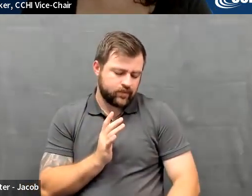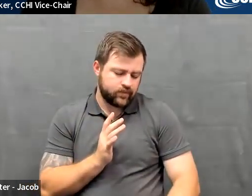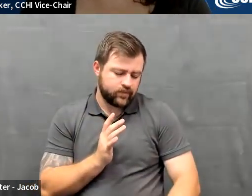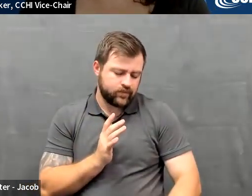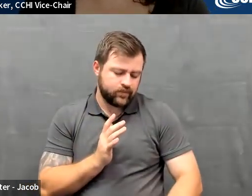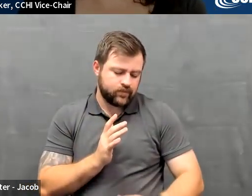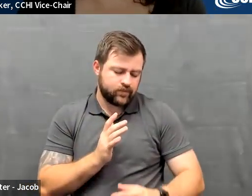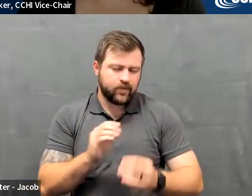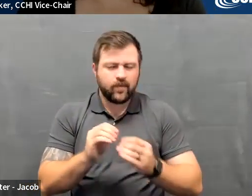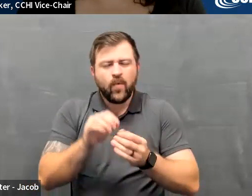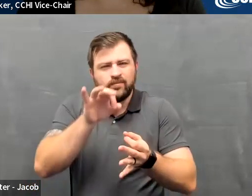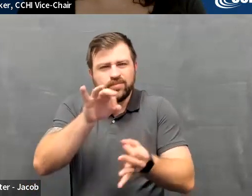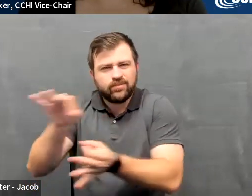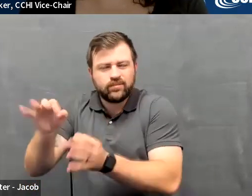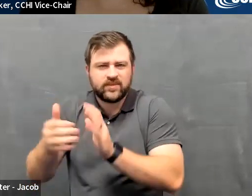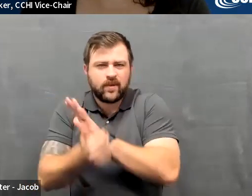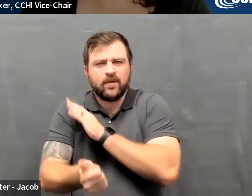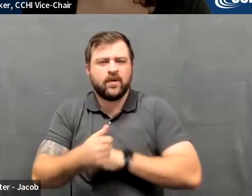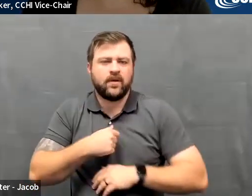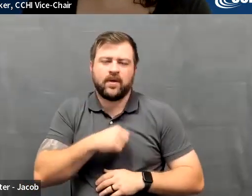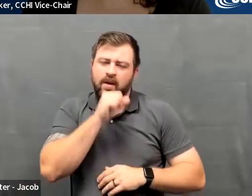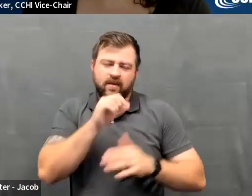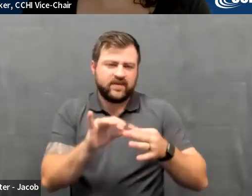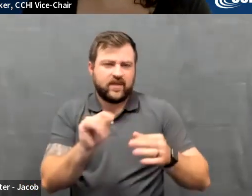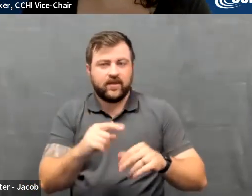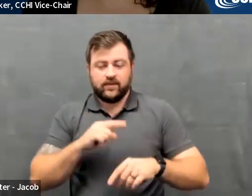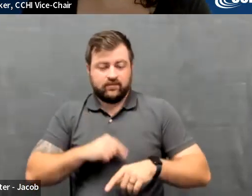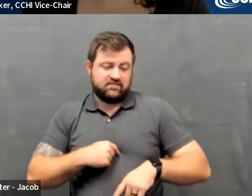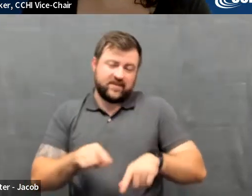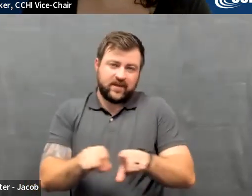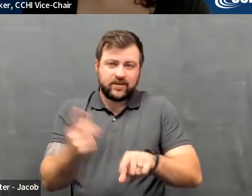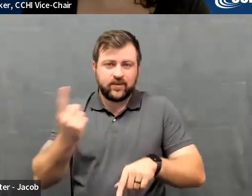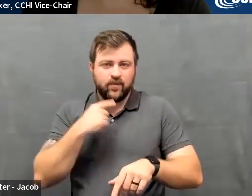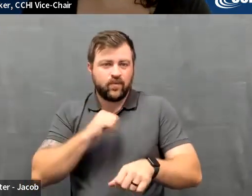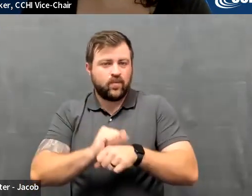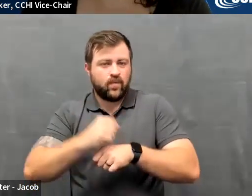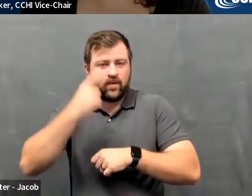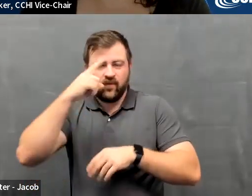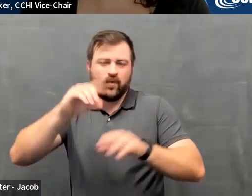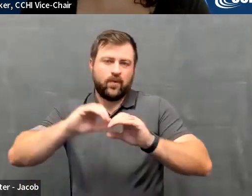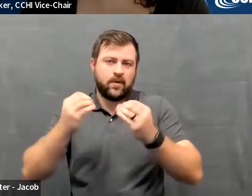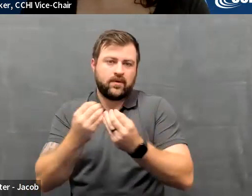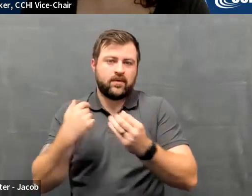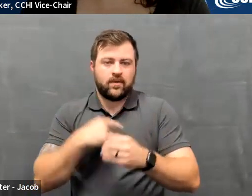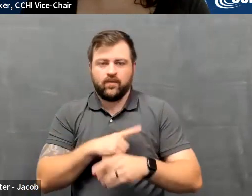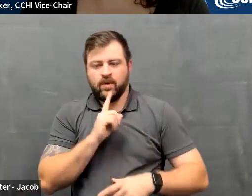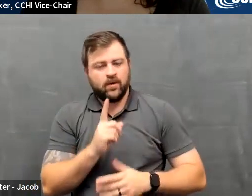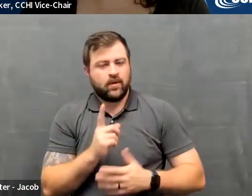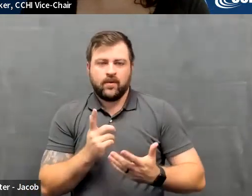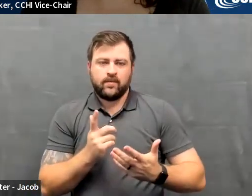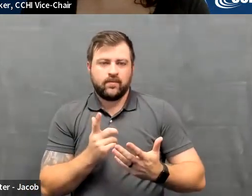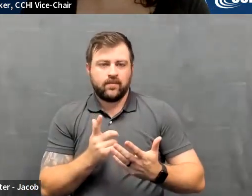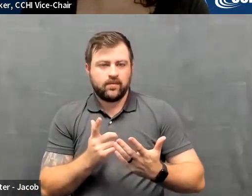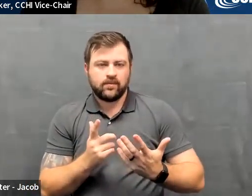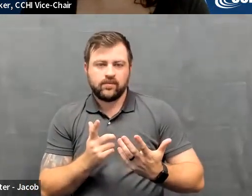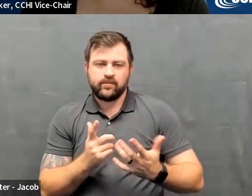sharpen those. And I love to see this because, you know, as someone that is working for an organization that we are looking